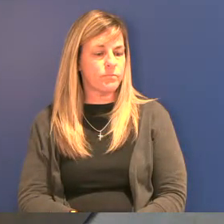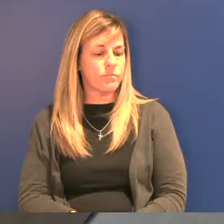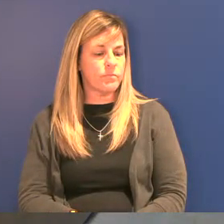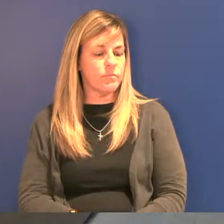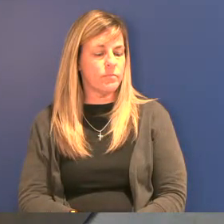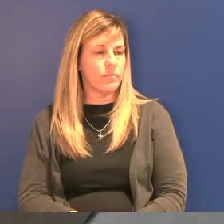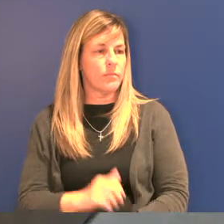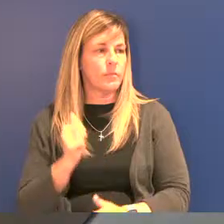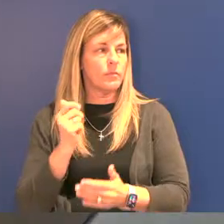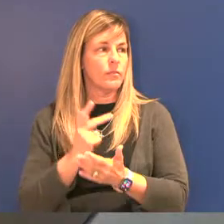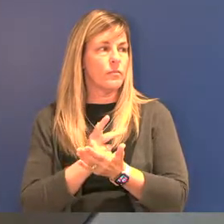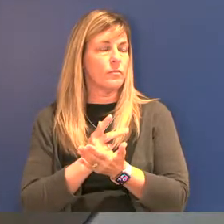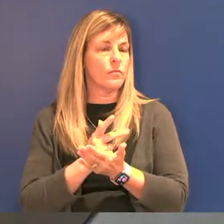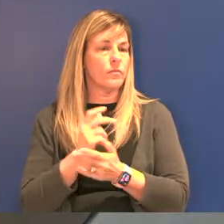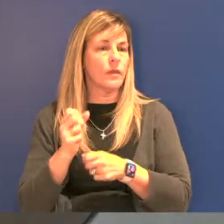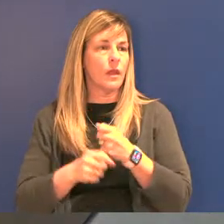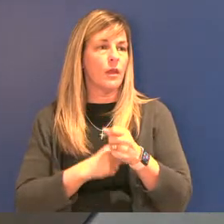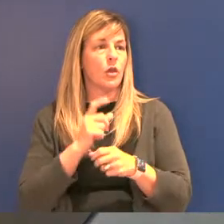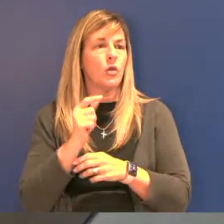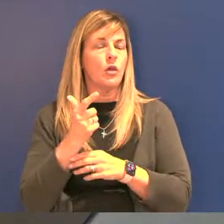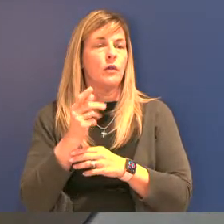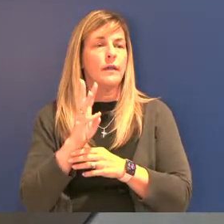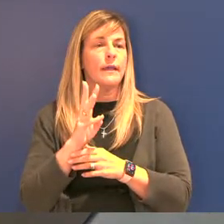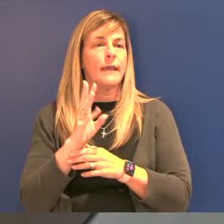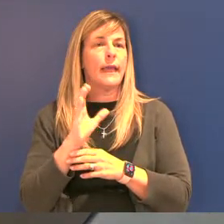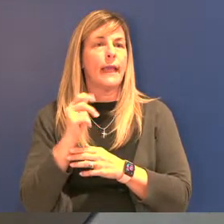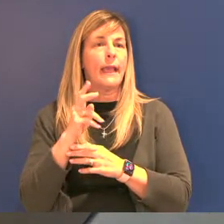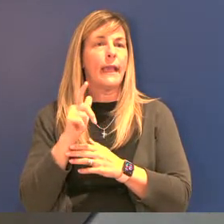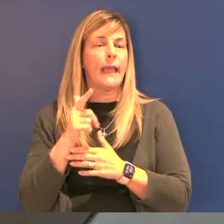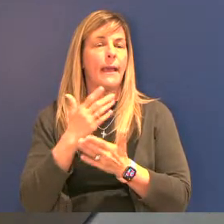Approve the fiscal year 2026 capital budget for